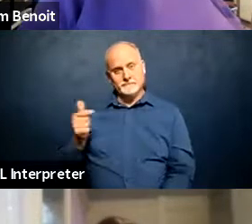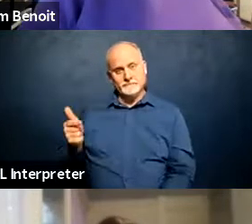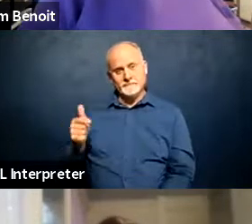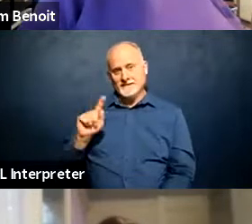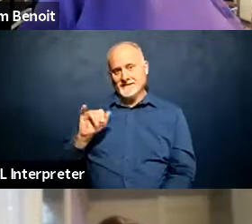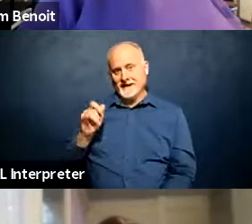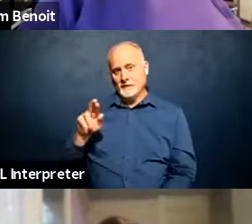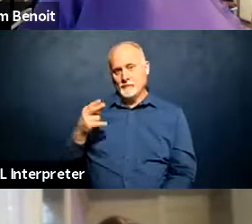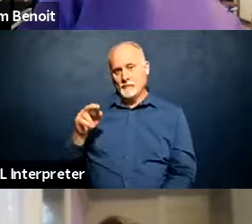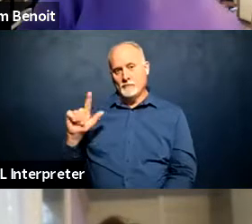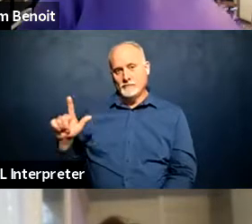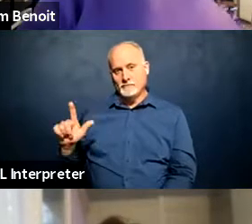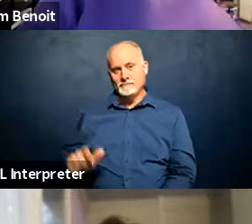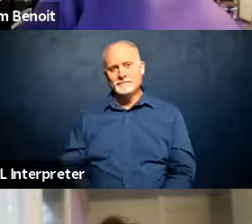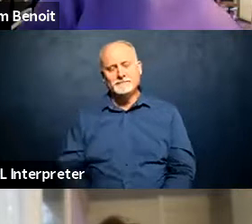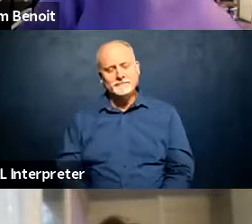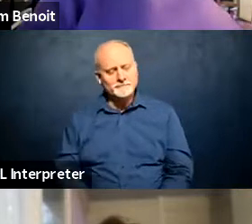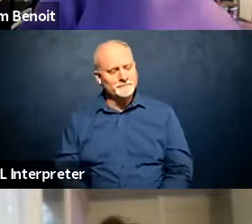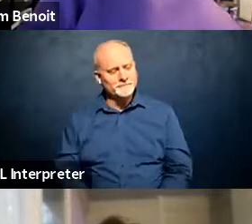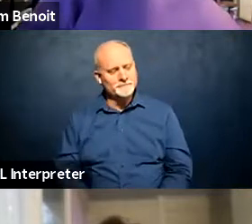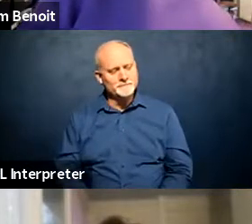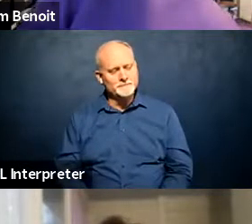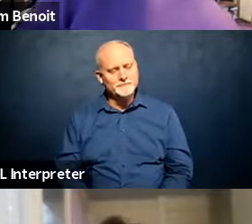Tyler Holm. Tyler.